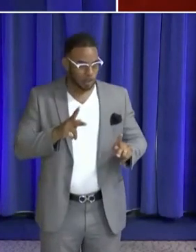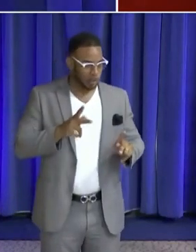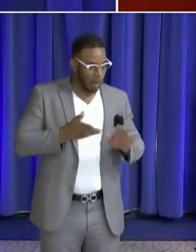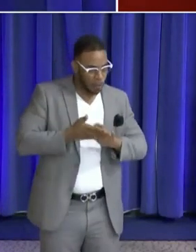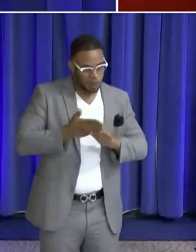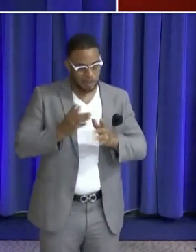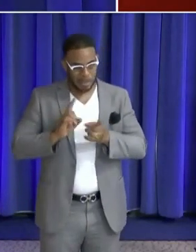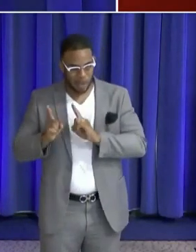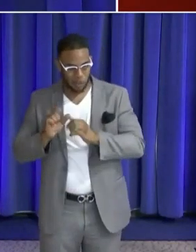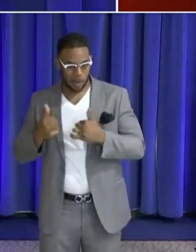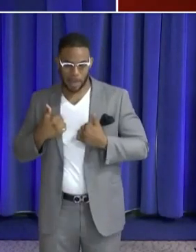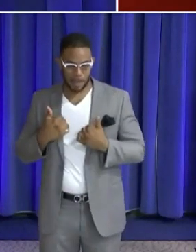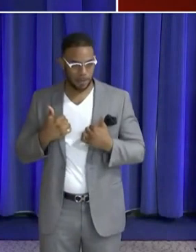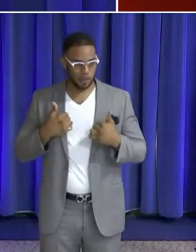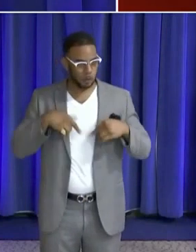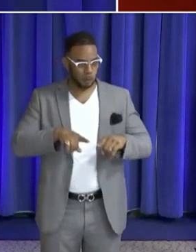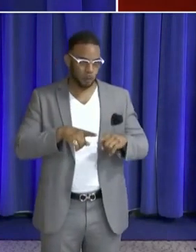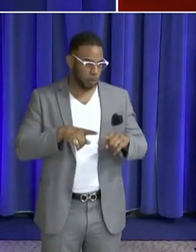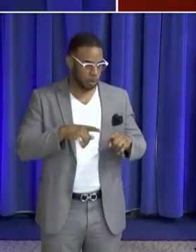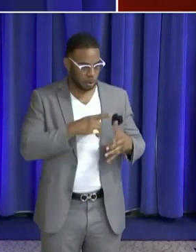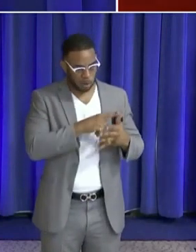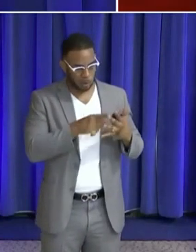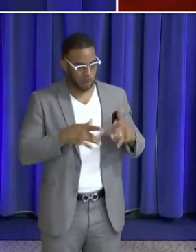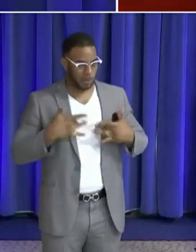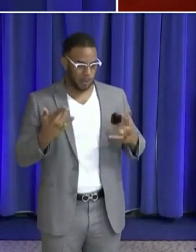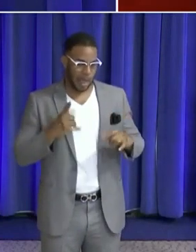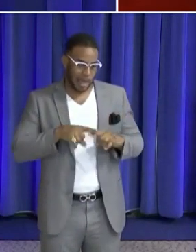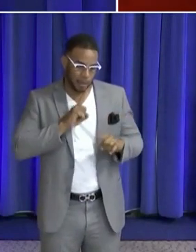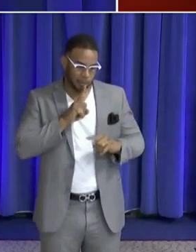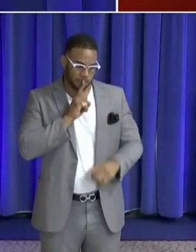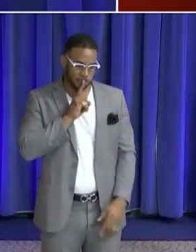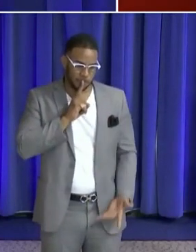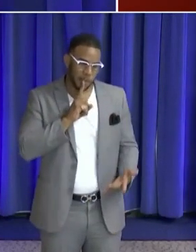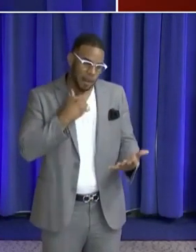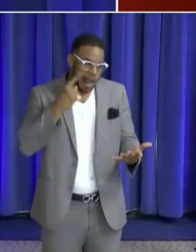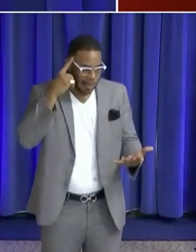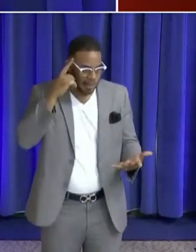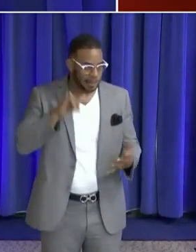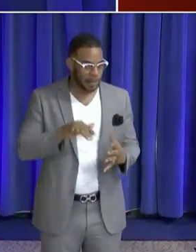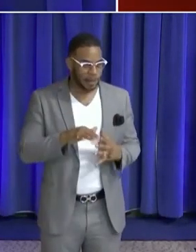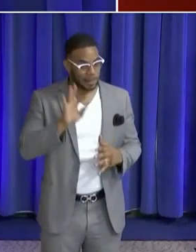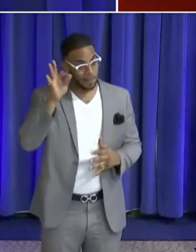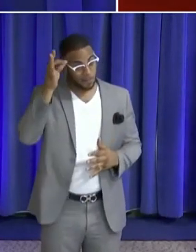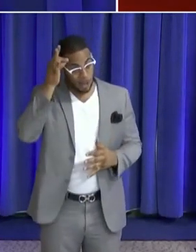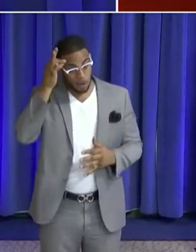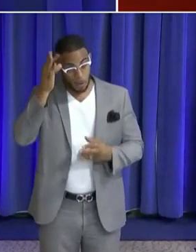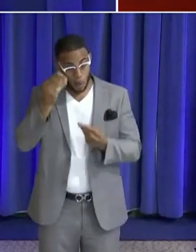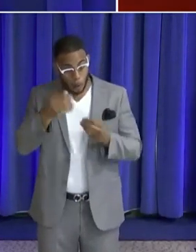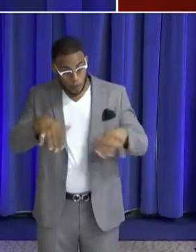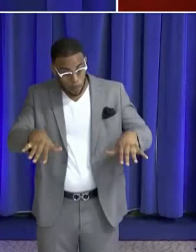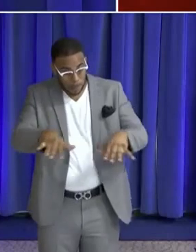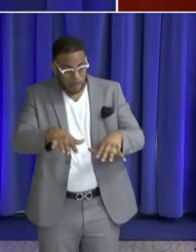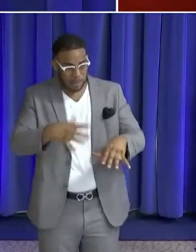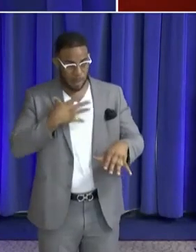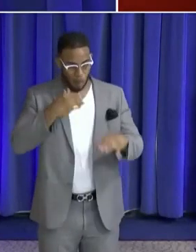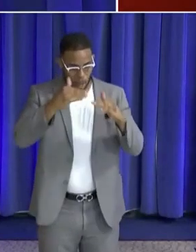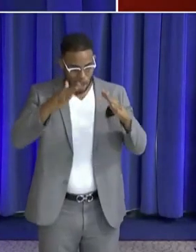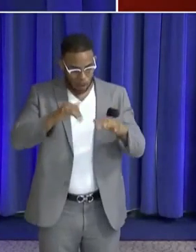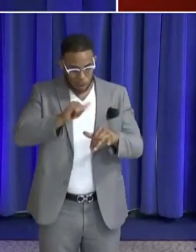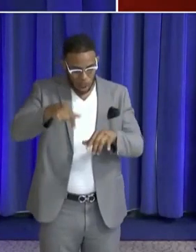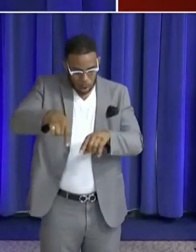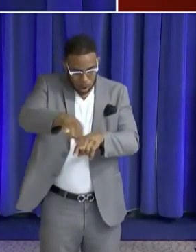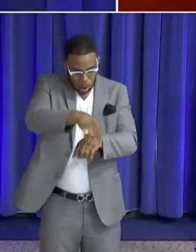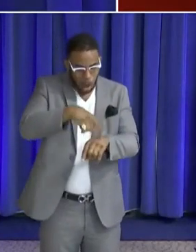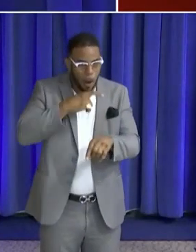operational conversation that I've had during the course of these events. But I think that the federal properties are being controlled